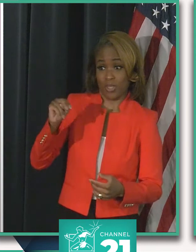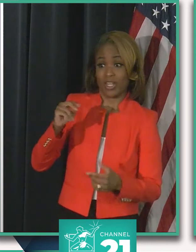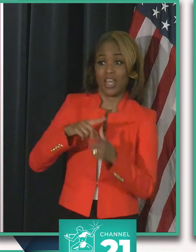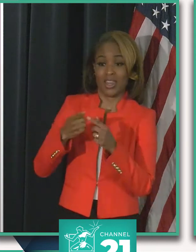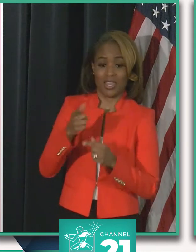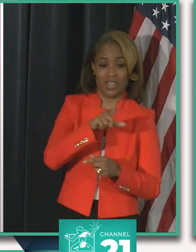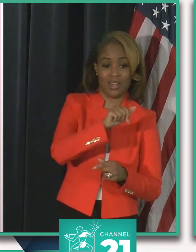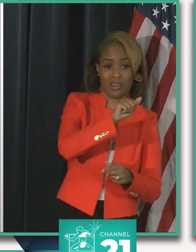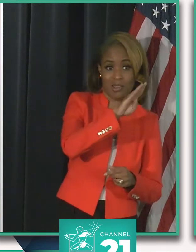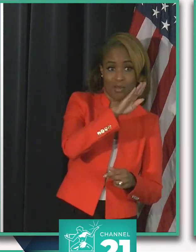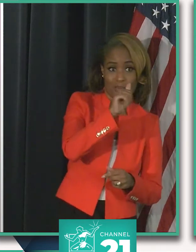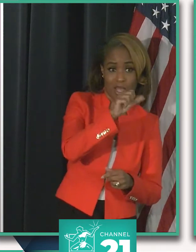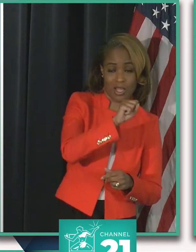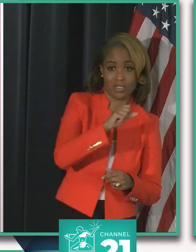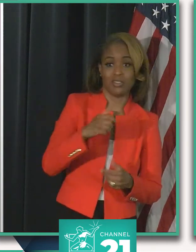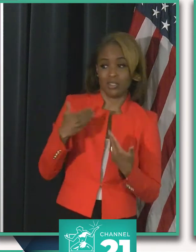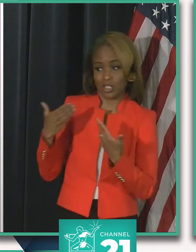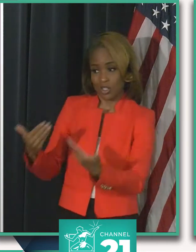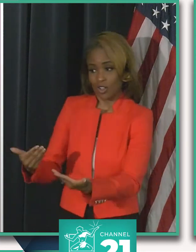ahead.